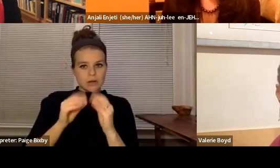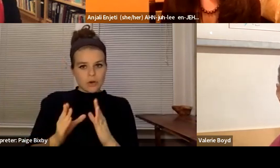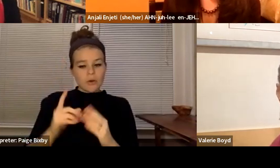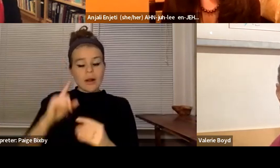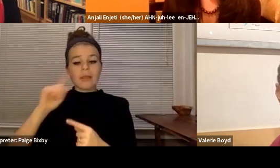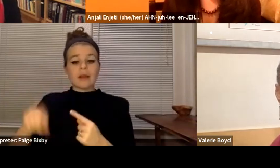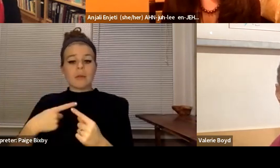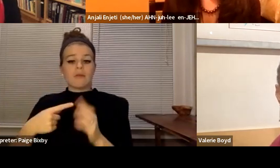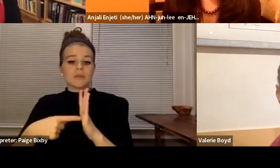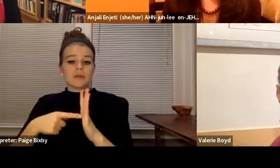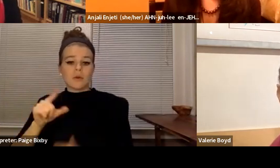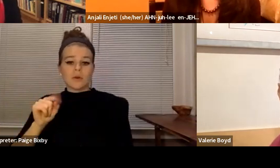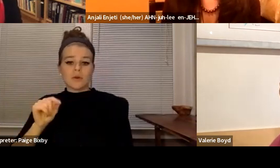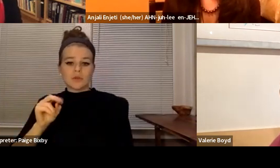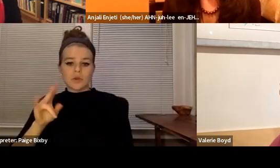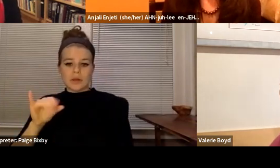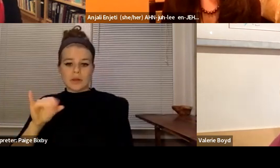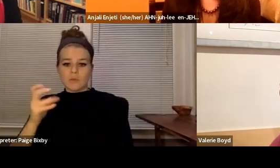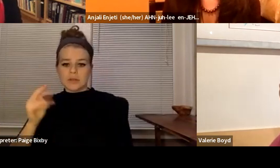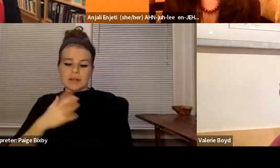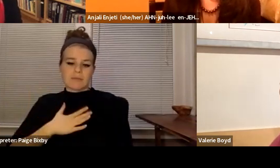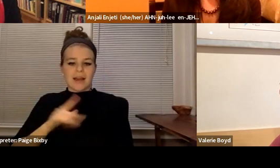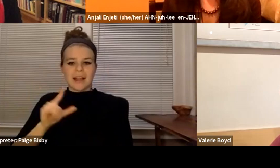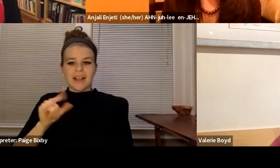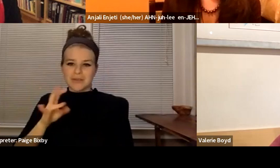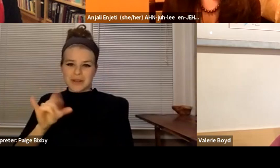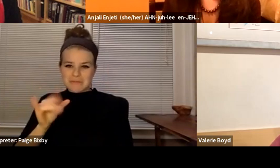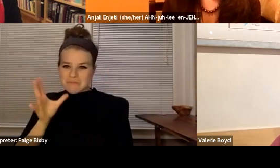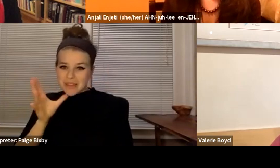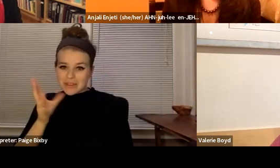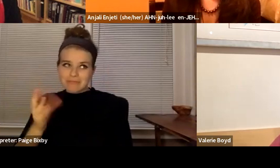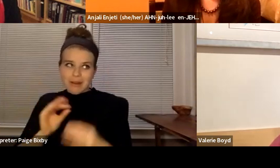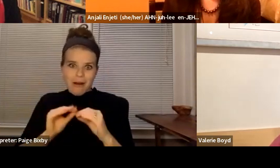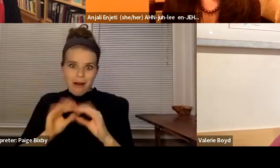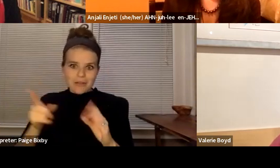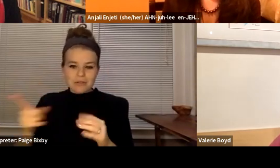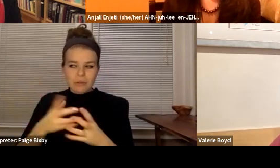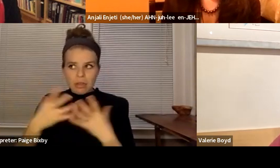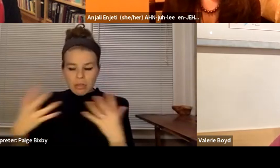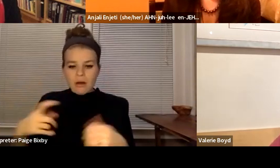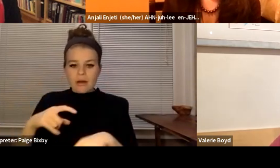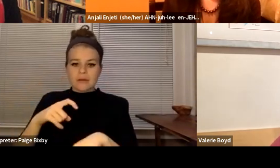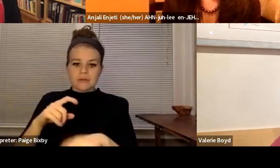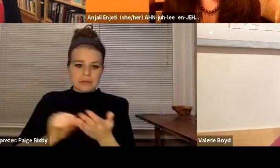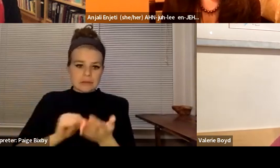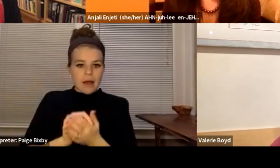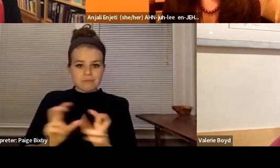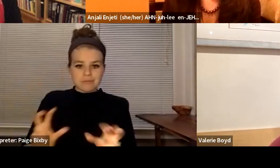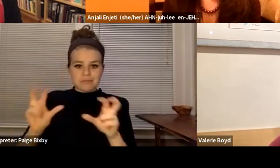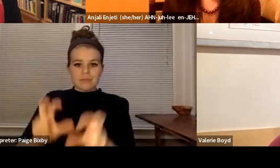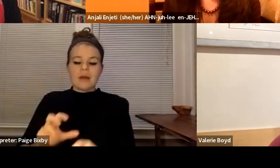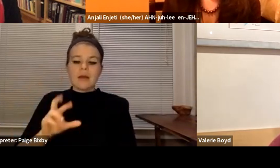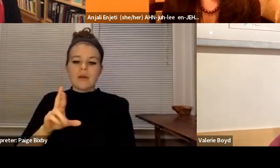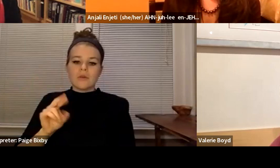Toni Morrison as my literary mother, obviously she spent so much time as an influential editor at Random House and was able to